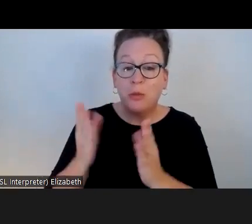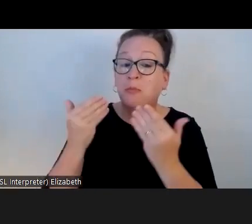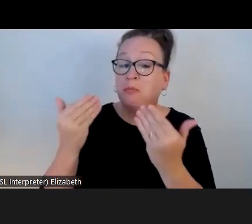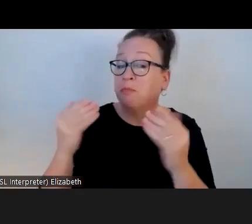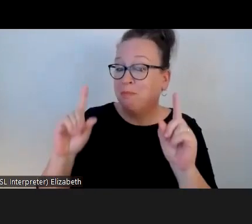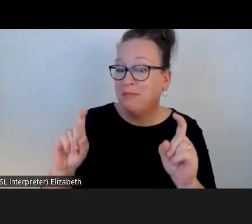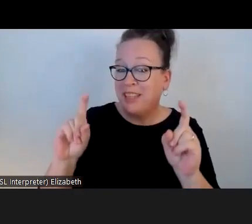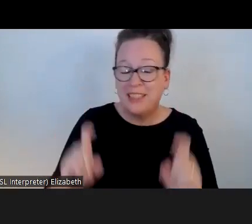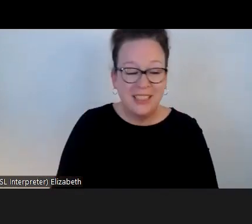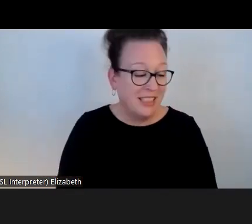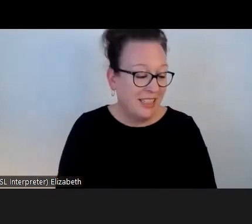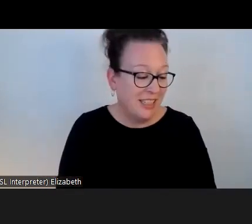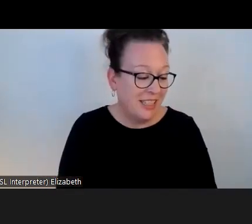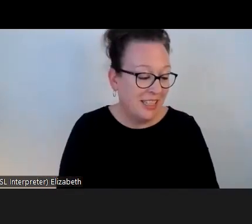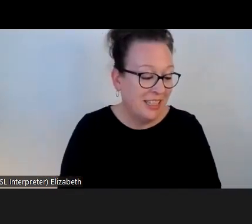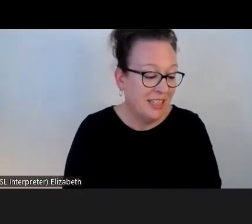you like?